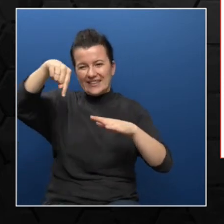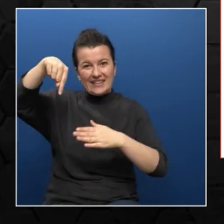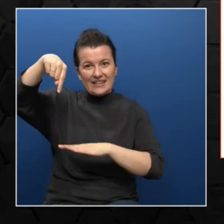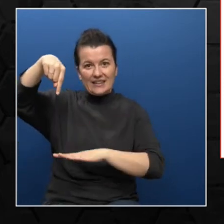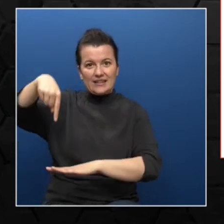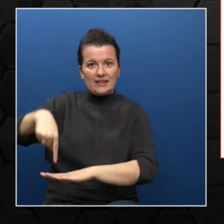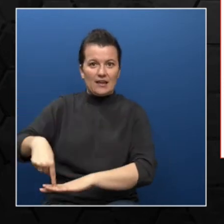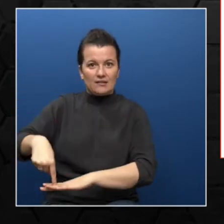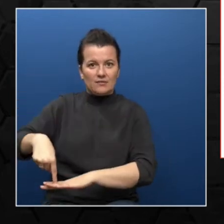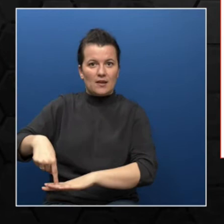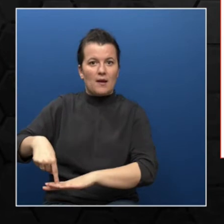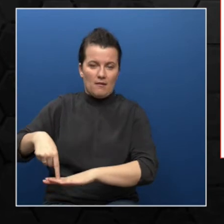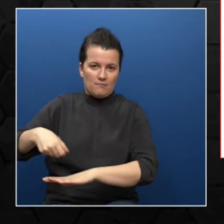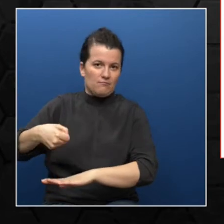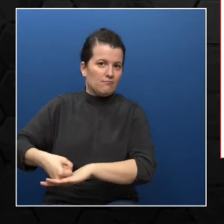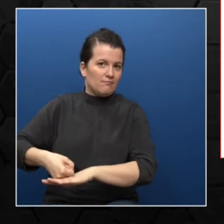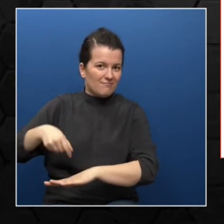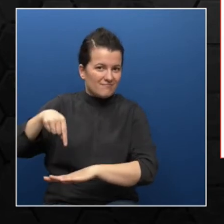minimum.